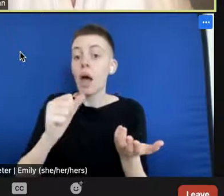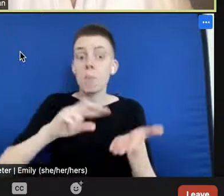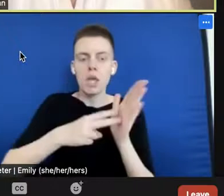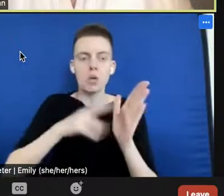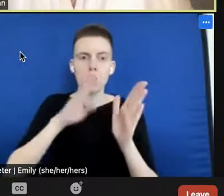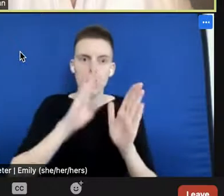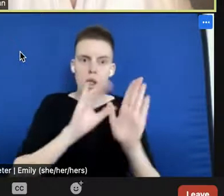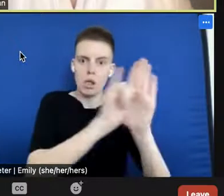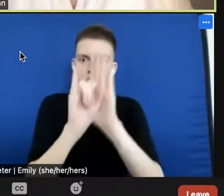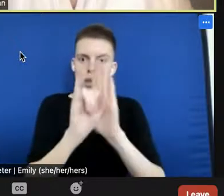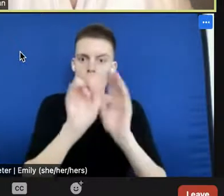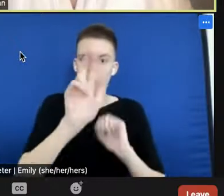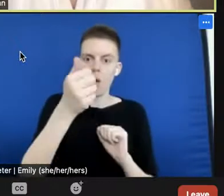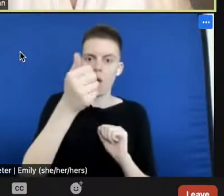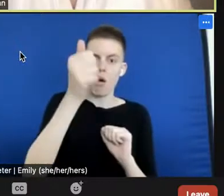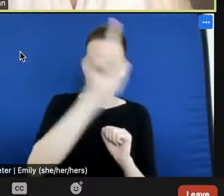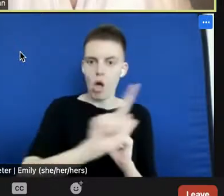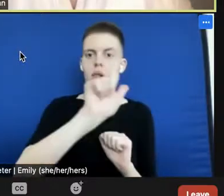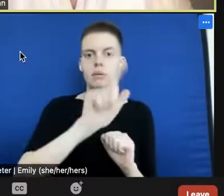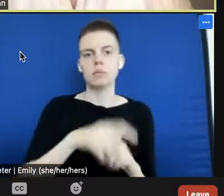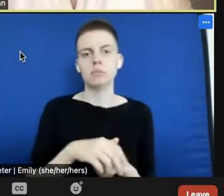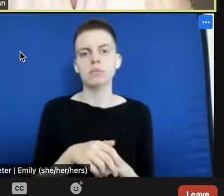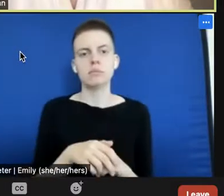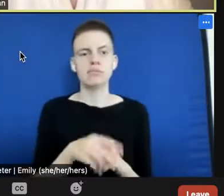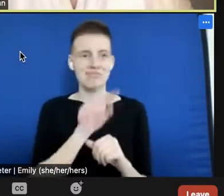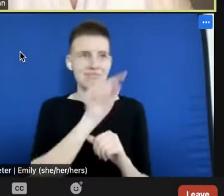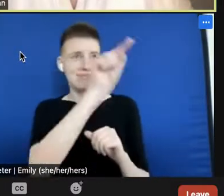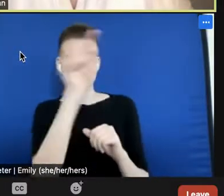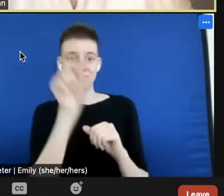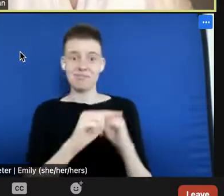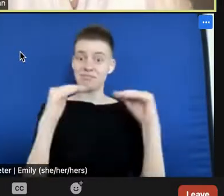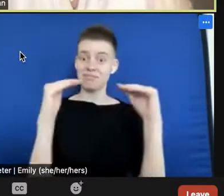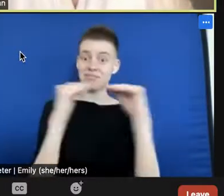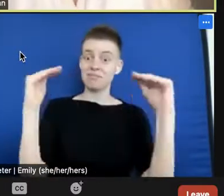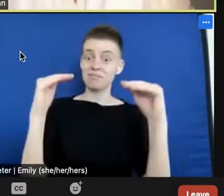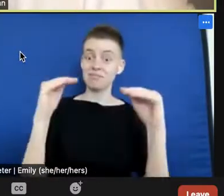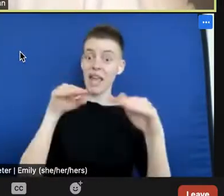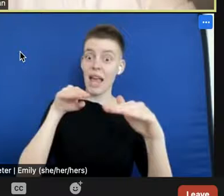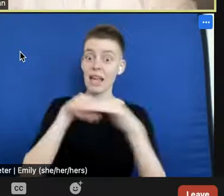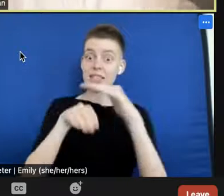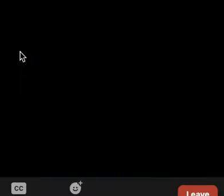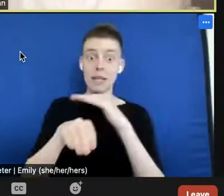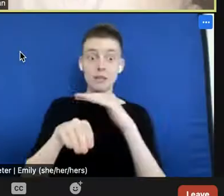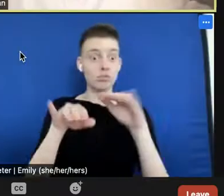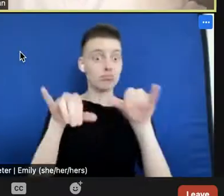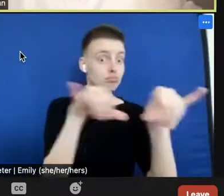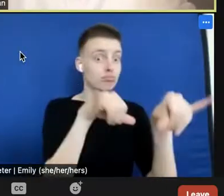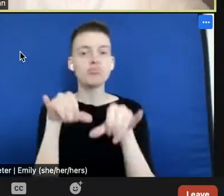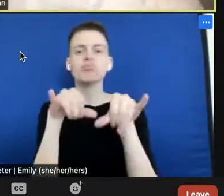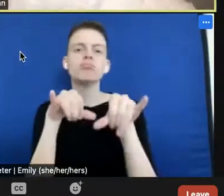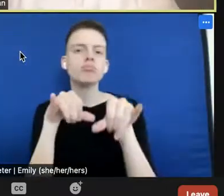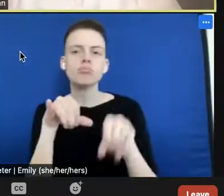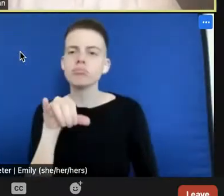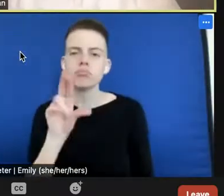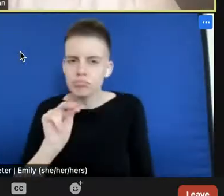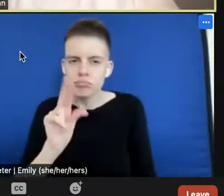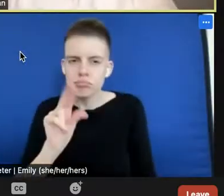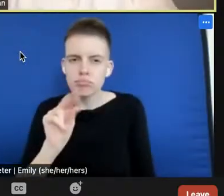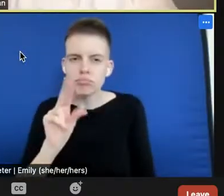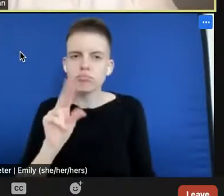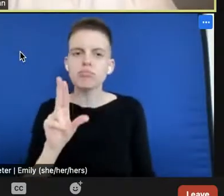These all images are not equivalent. And yet I want you to also think about how materials for literacy